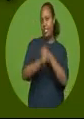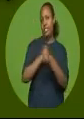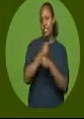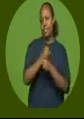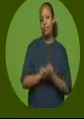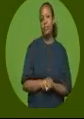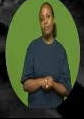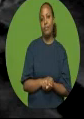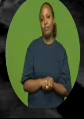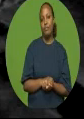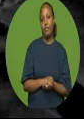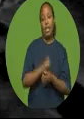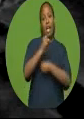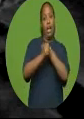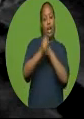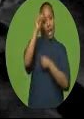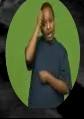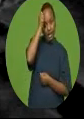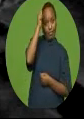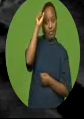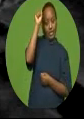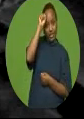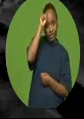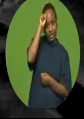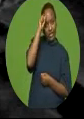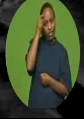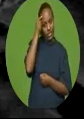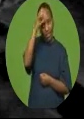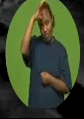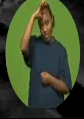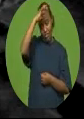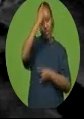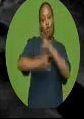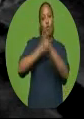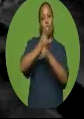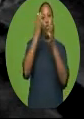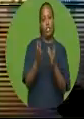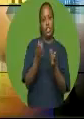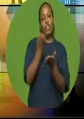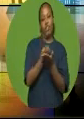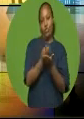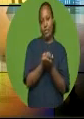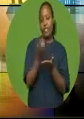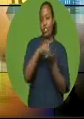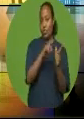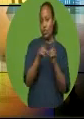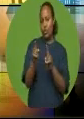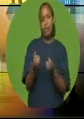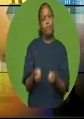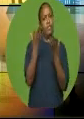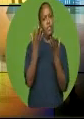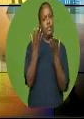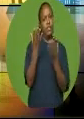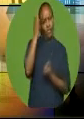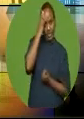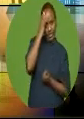1776. Adam Smith is considered as a father of modern economics. There are also a number